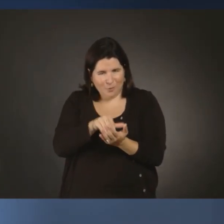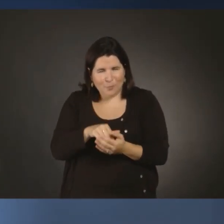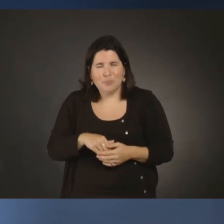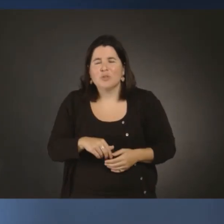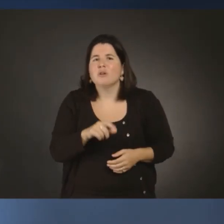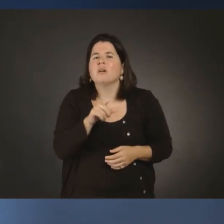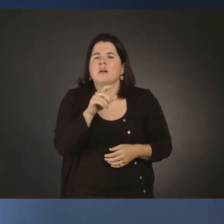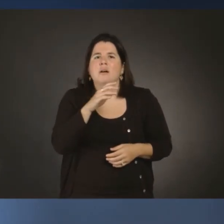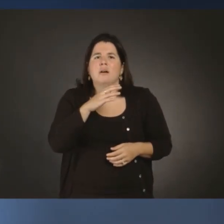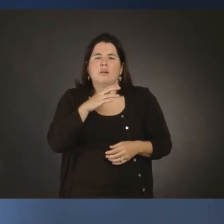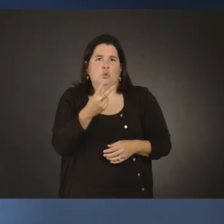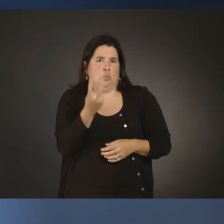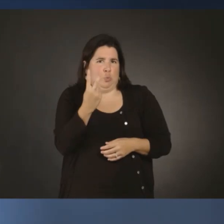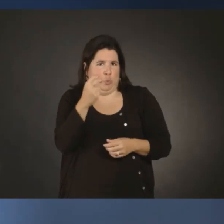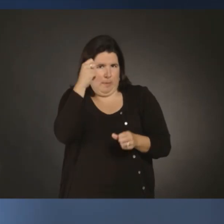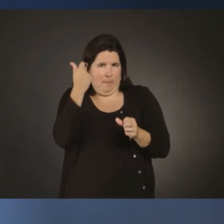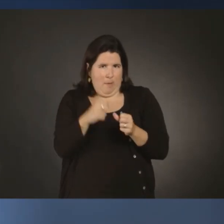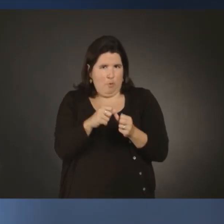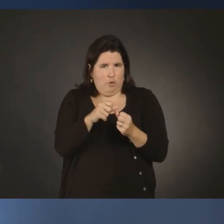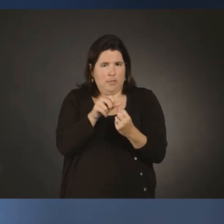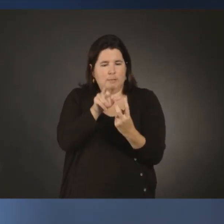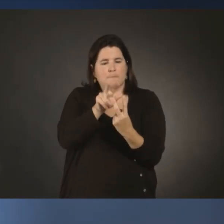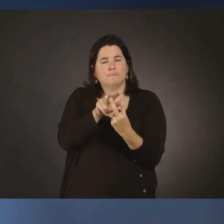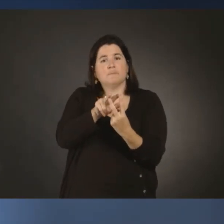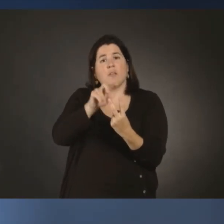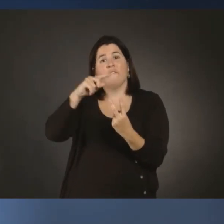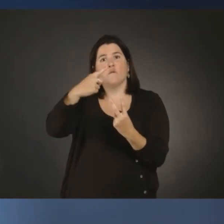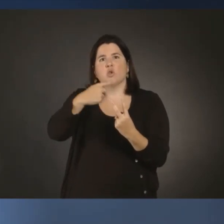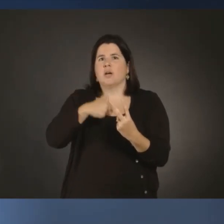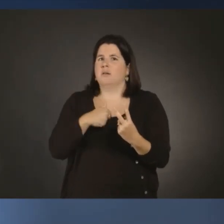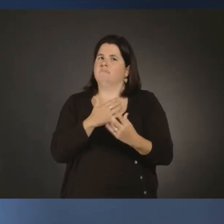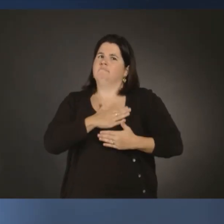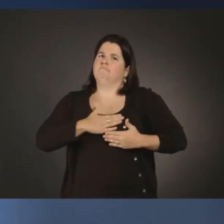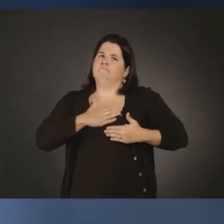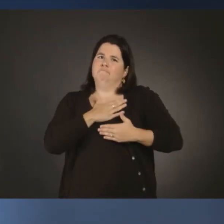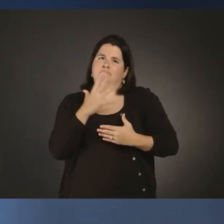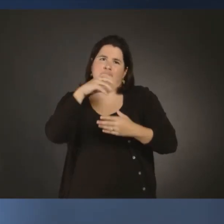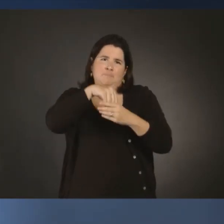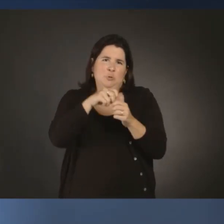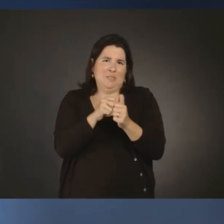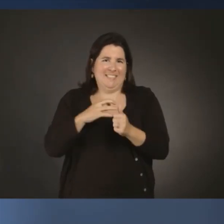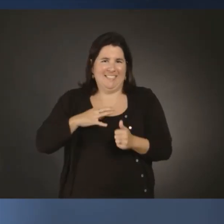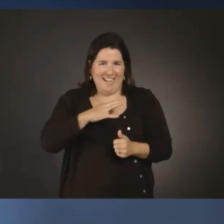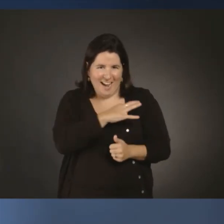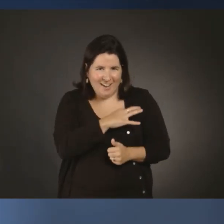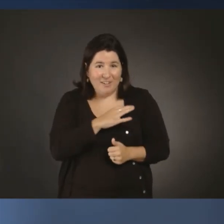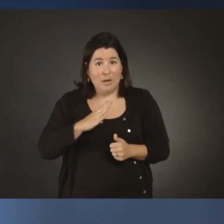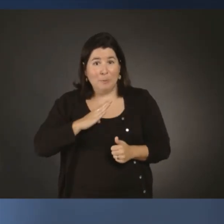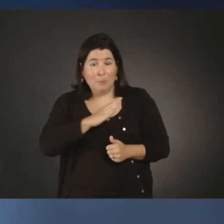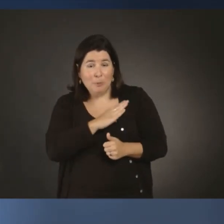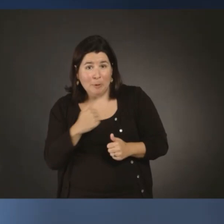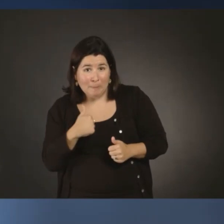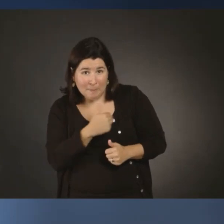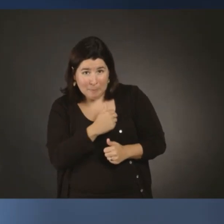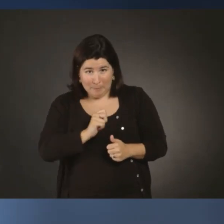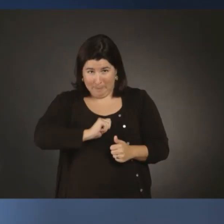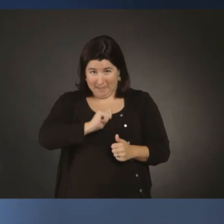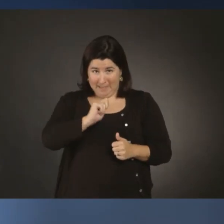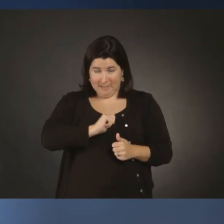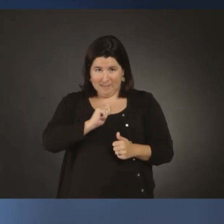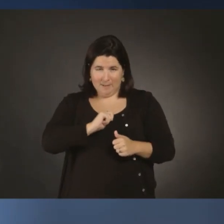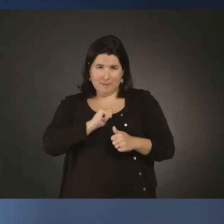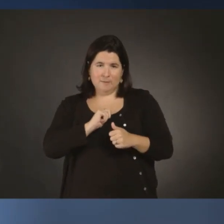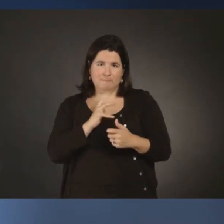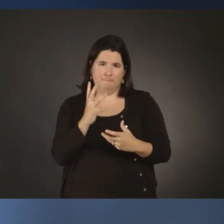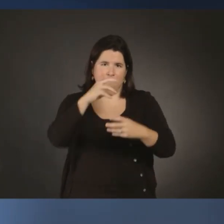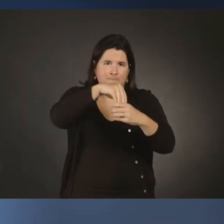First, I recall how very much I enjoyed my interactions with the staff, and as a board member, helping them make such a difference in